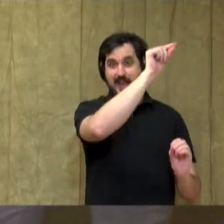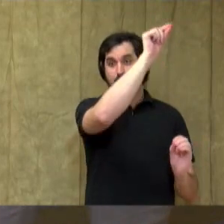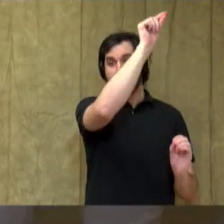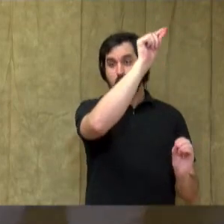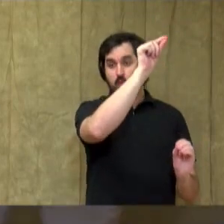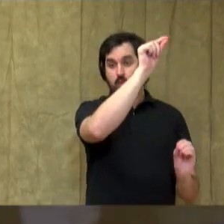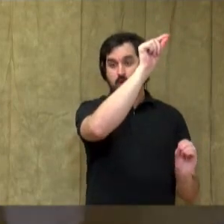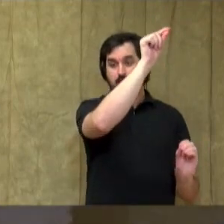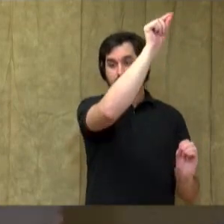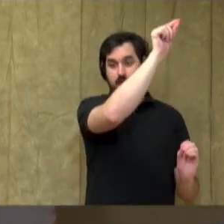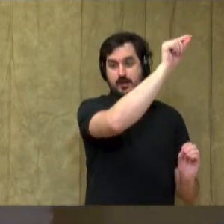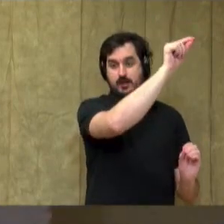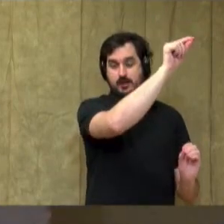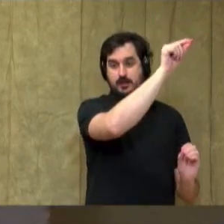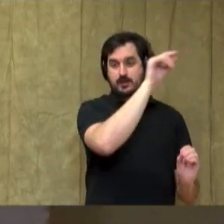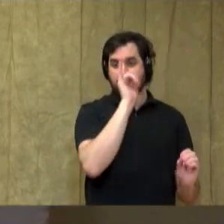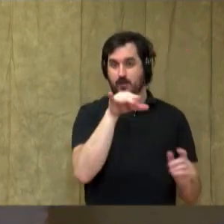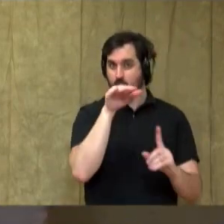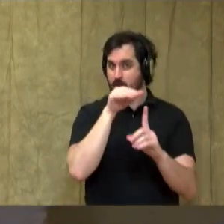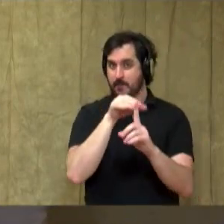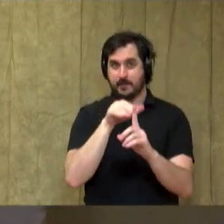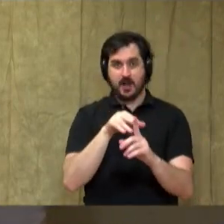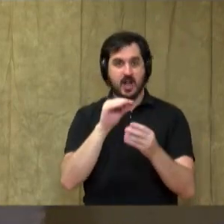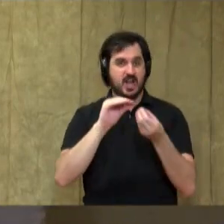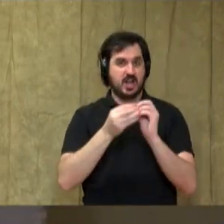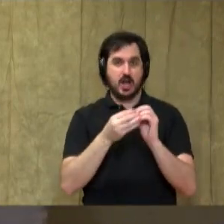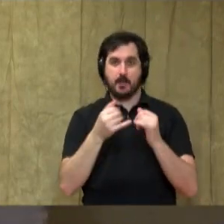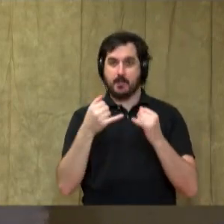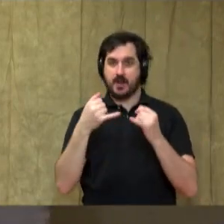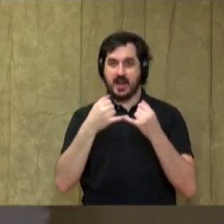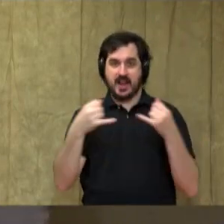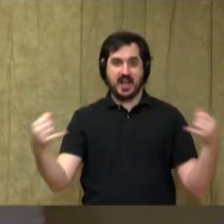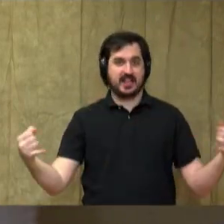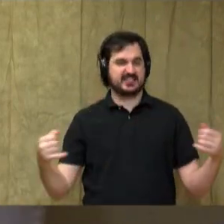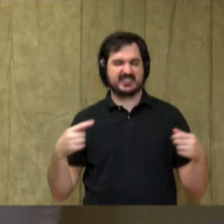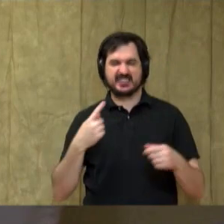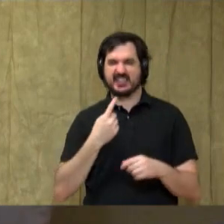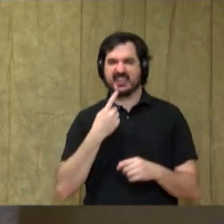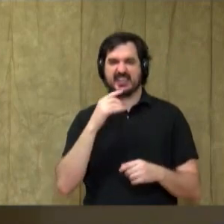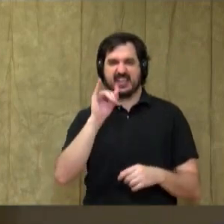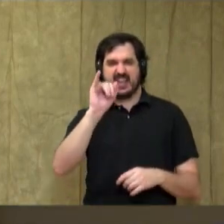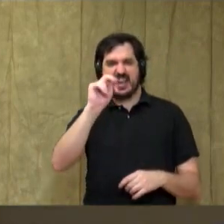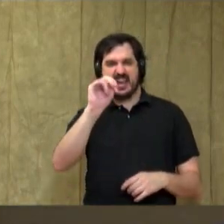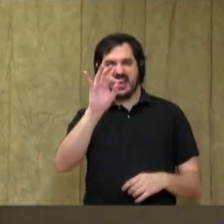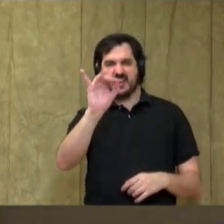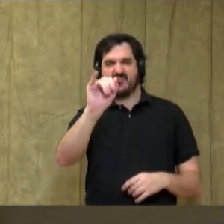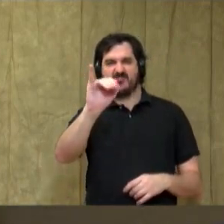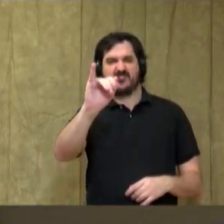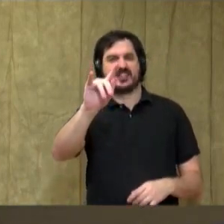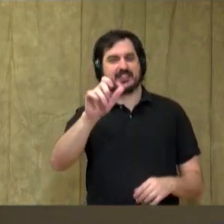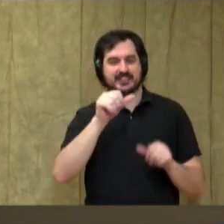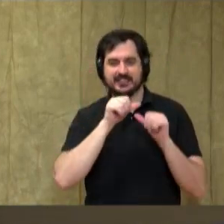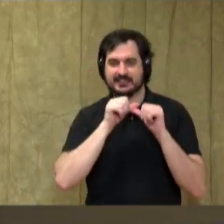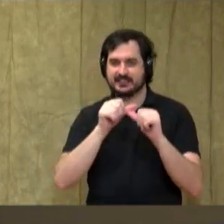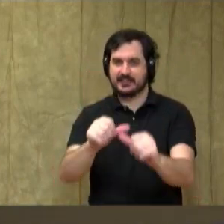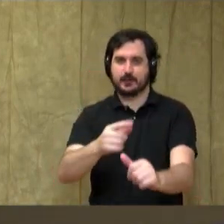you that number lines are infinite. They continue to move forward. So if we kept going up, the next